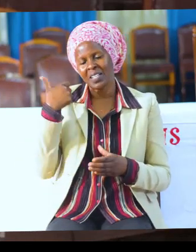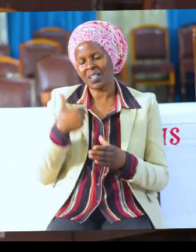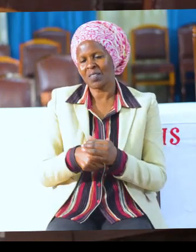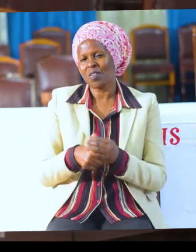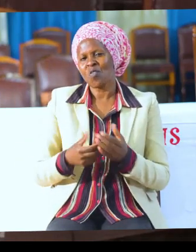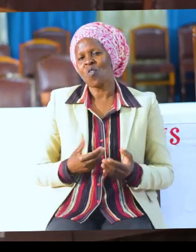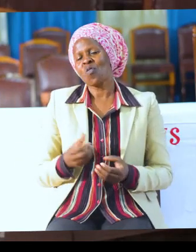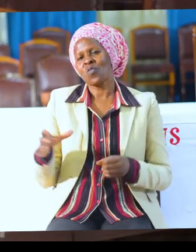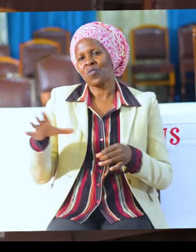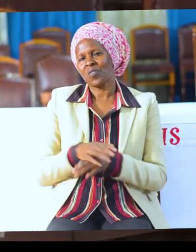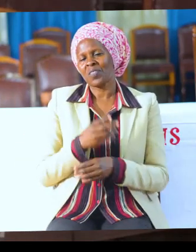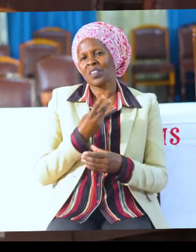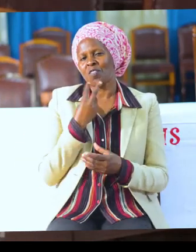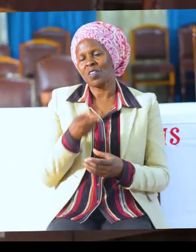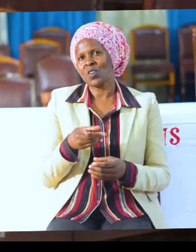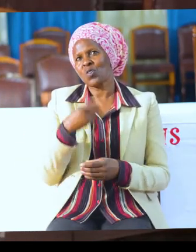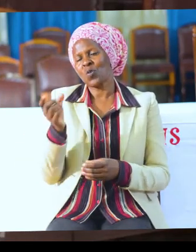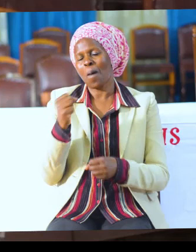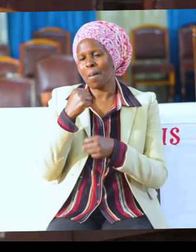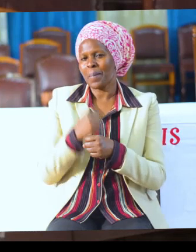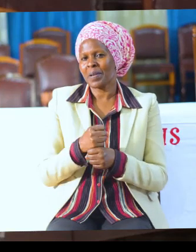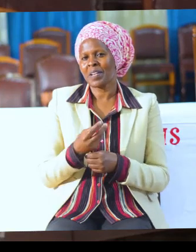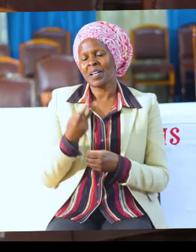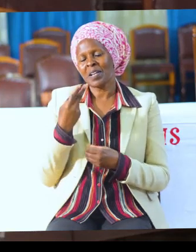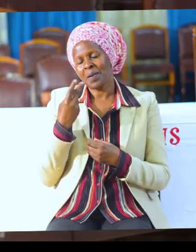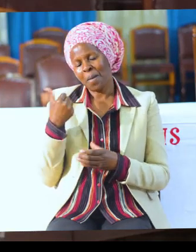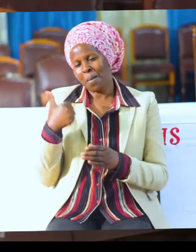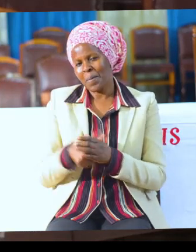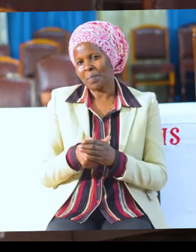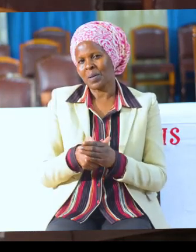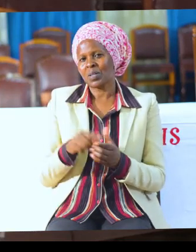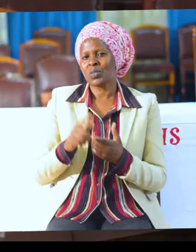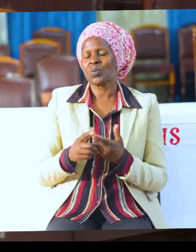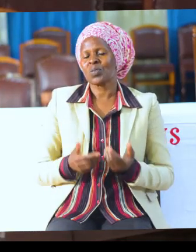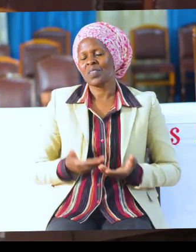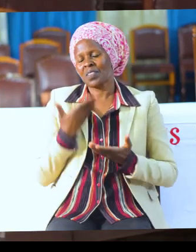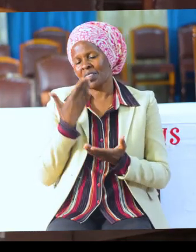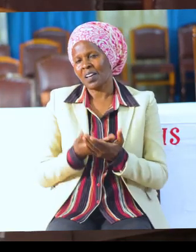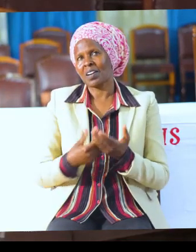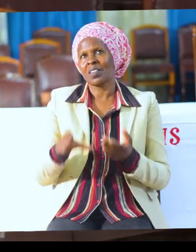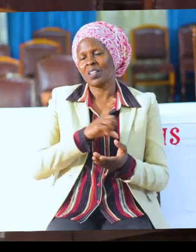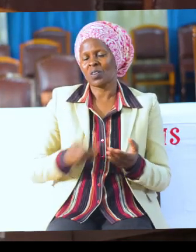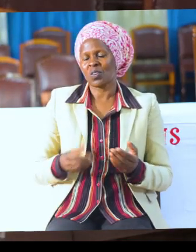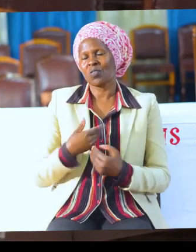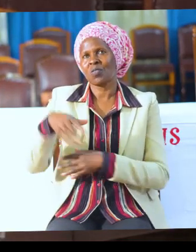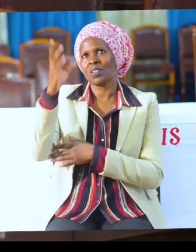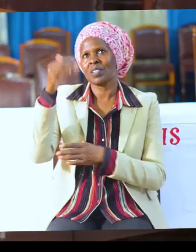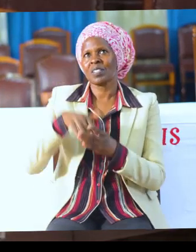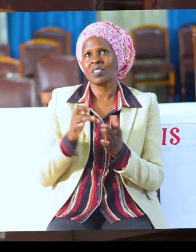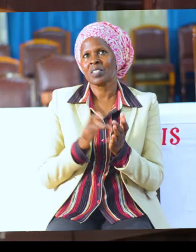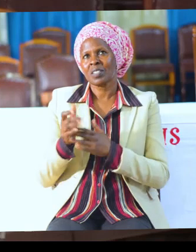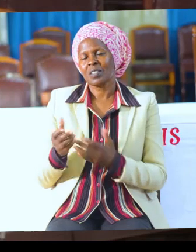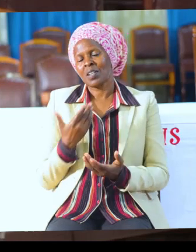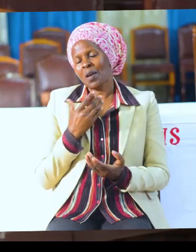remember also to fulfill all those vows that you made, and remember to always give thanks to the Lord. Father, in Jesus'